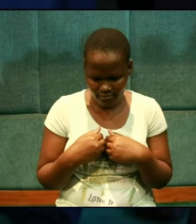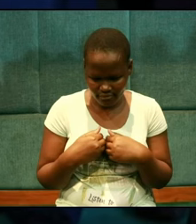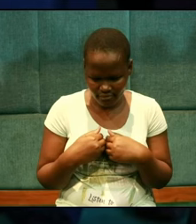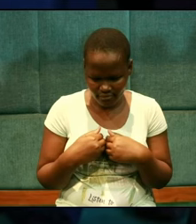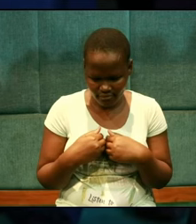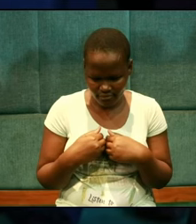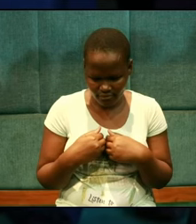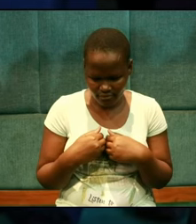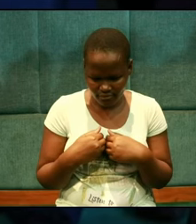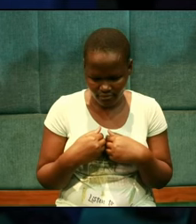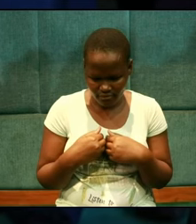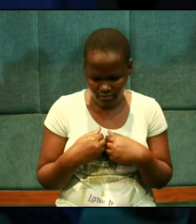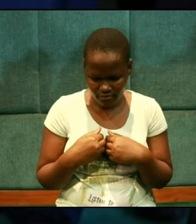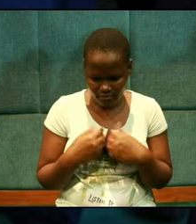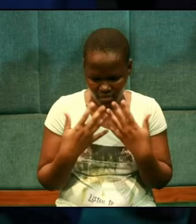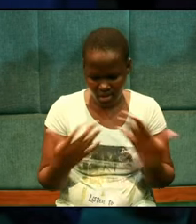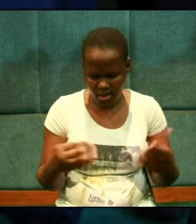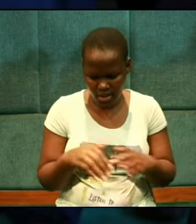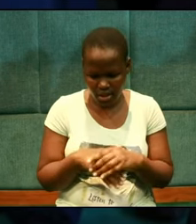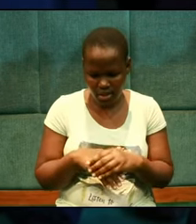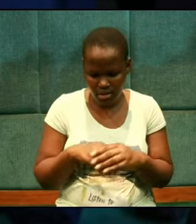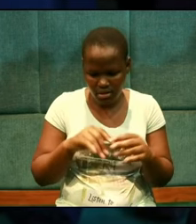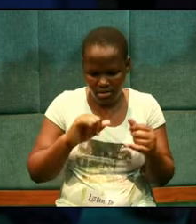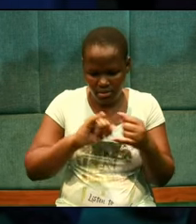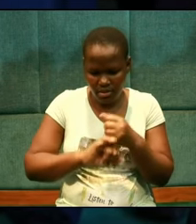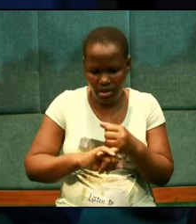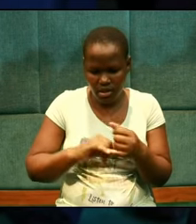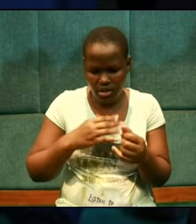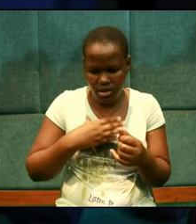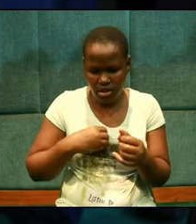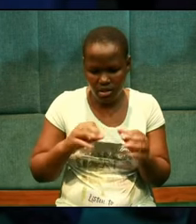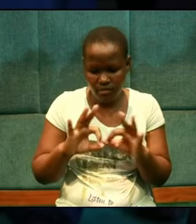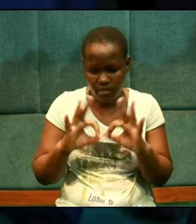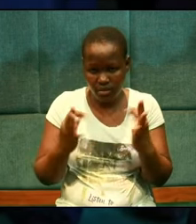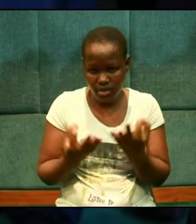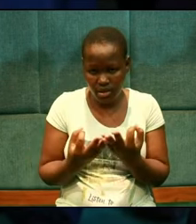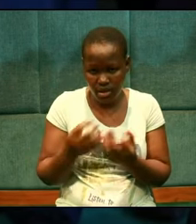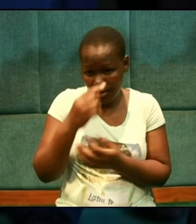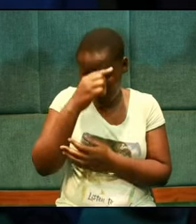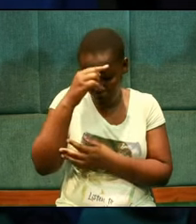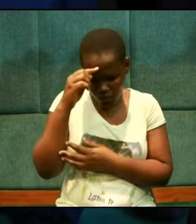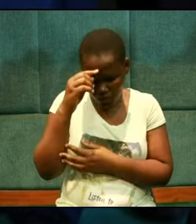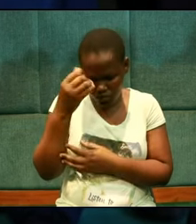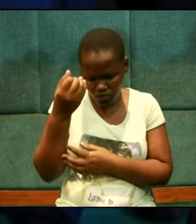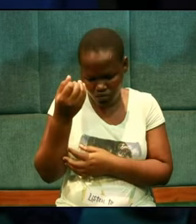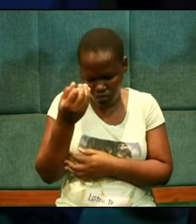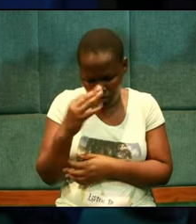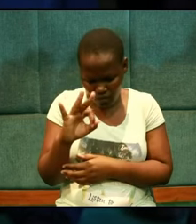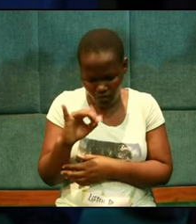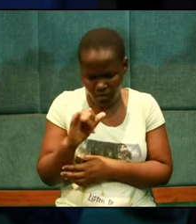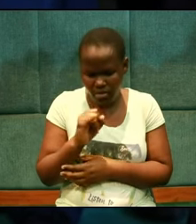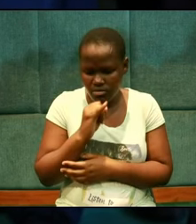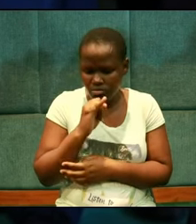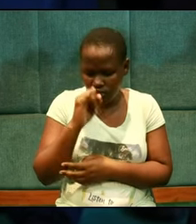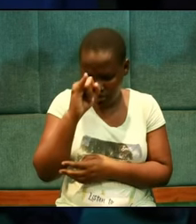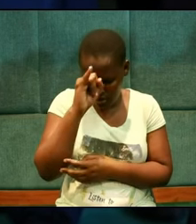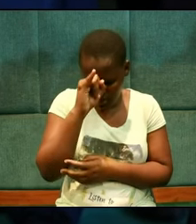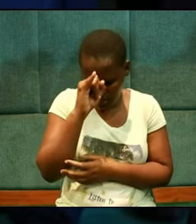in our marriages and in our families because of this ignorance.